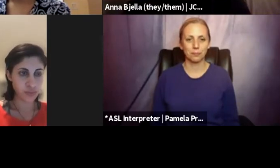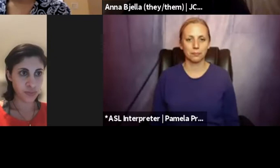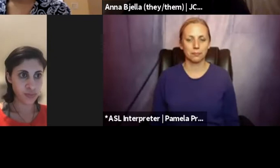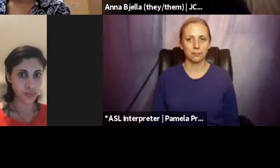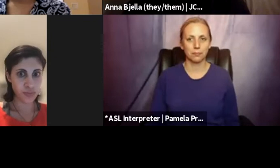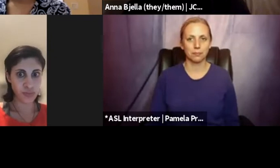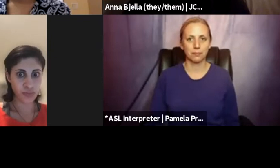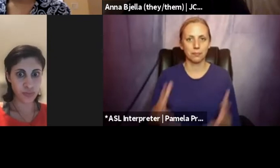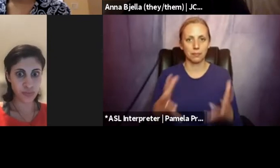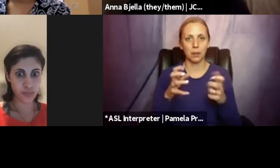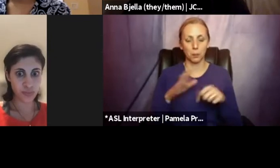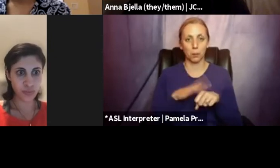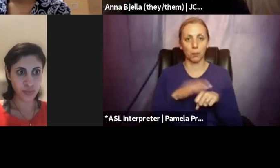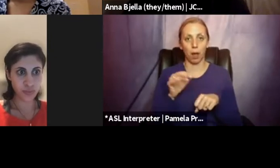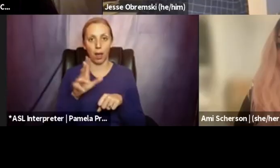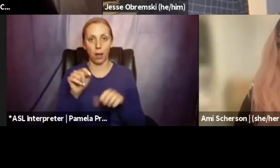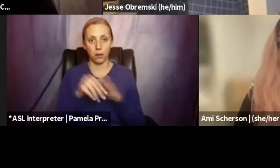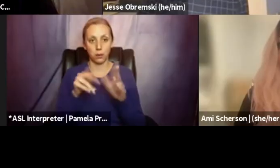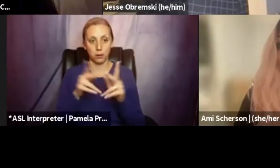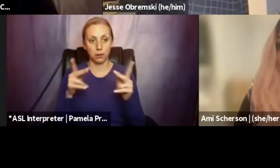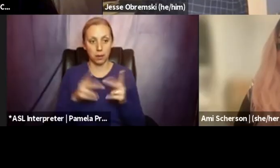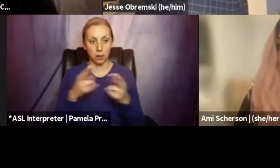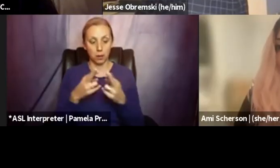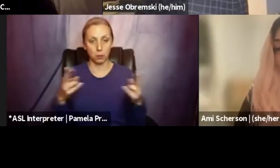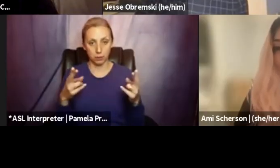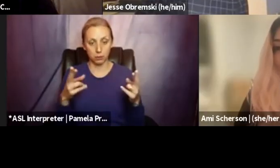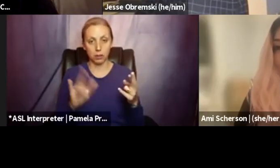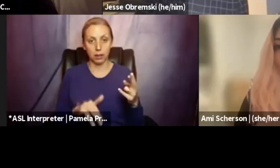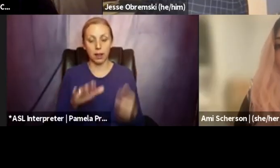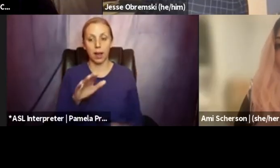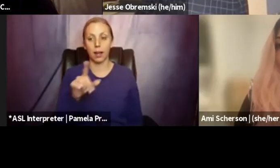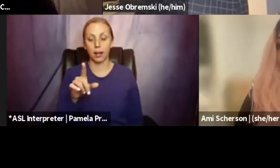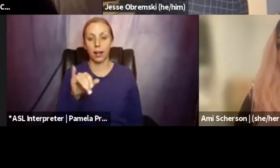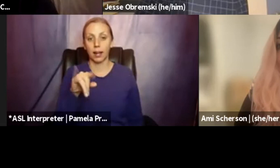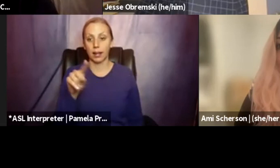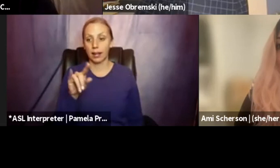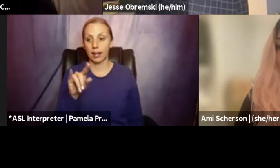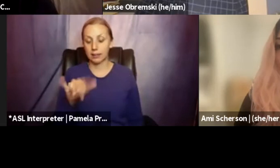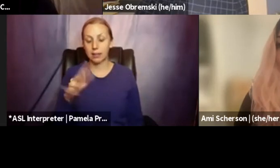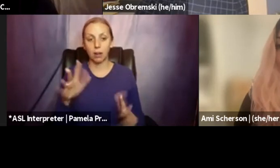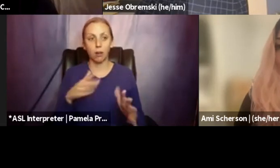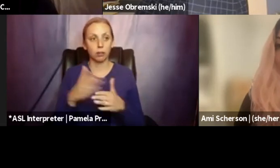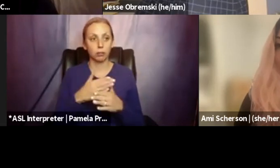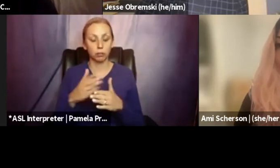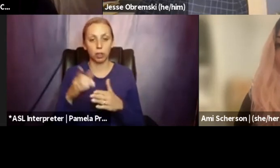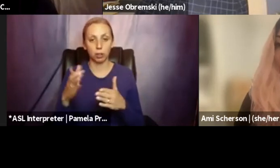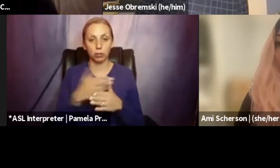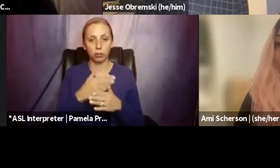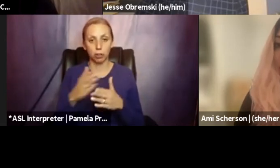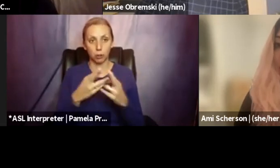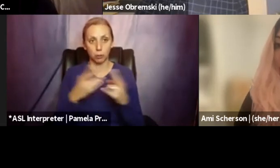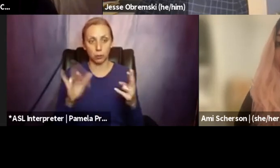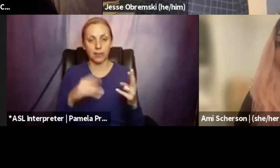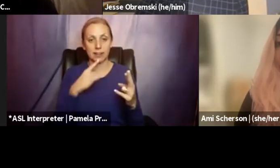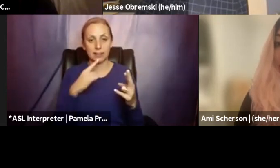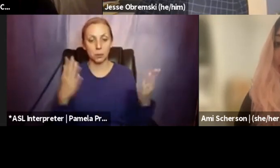I want to call out into the space a resource that Izzy had shared. She'd shared a resource, she says, which is new to